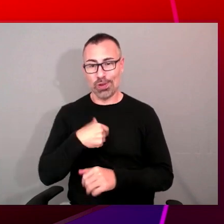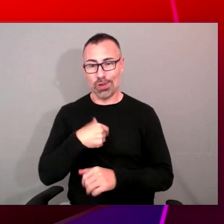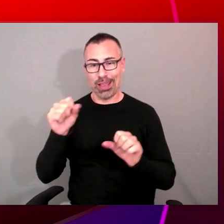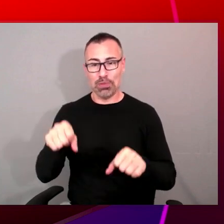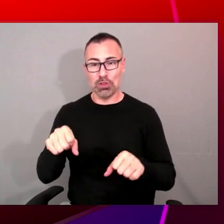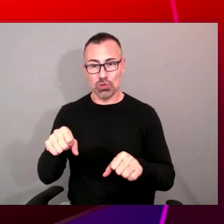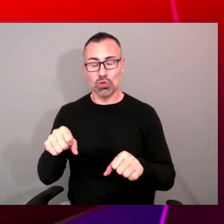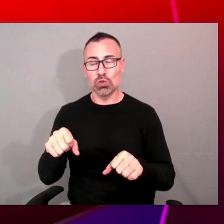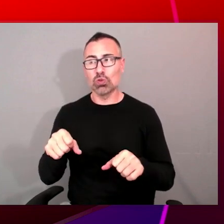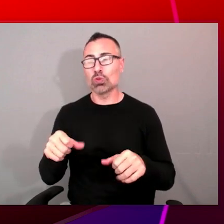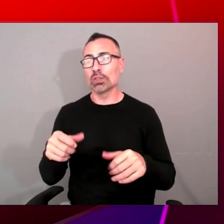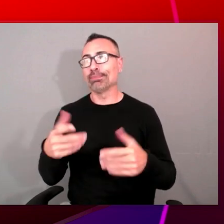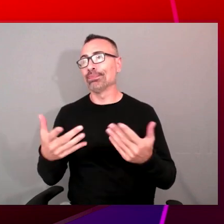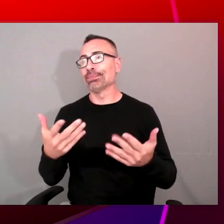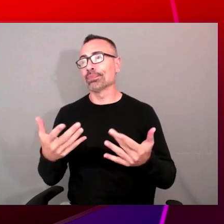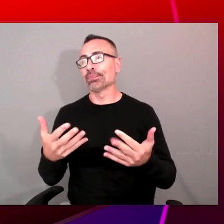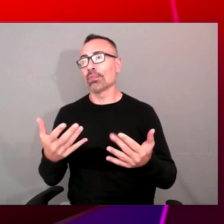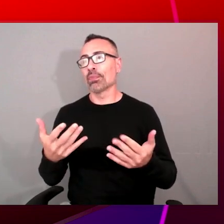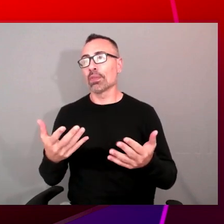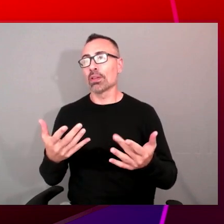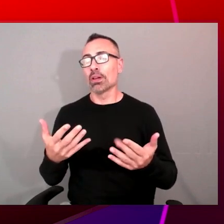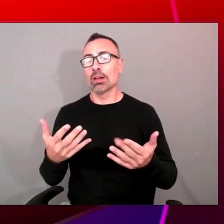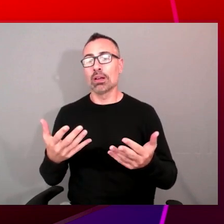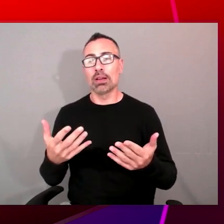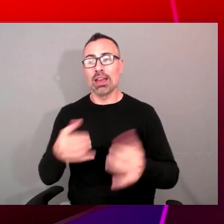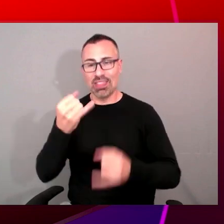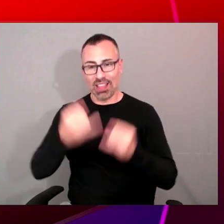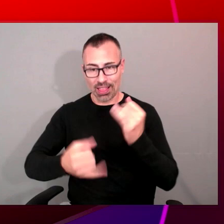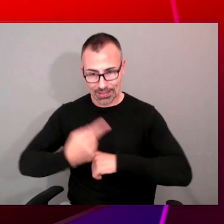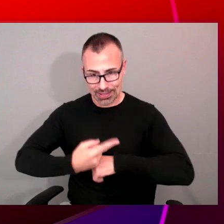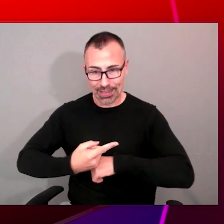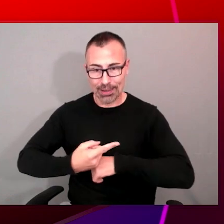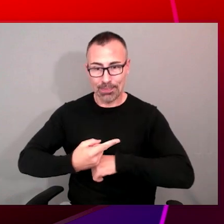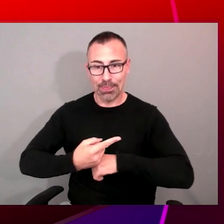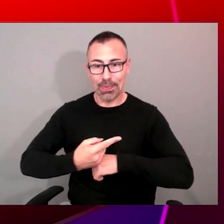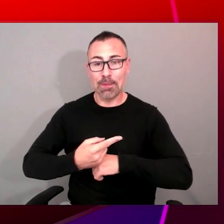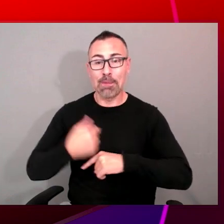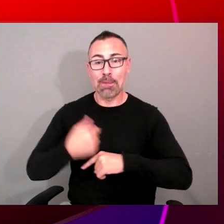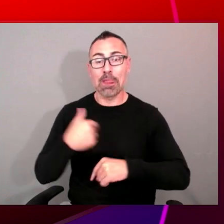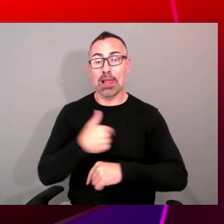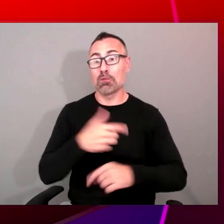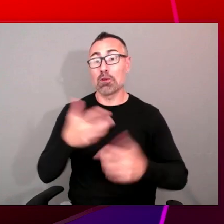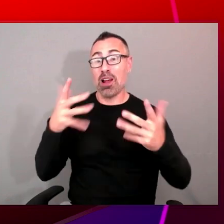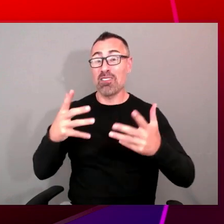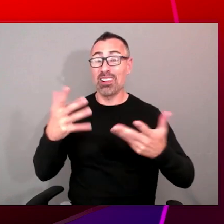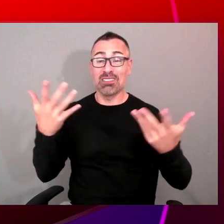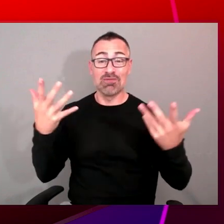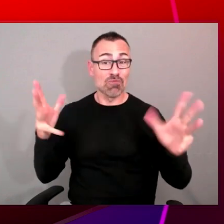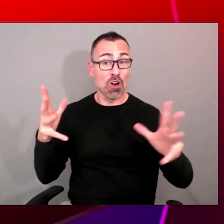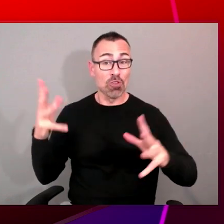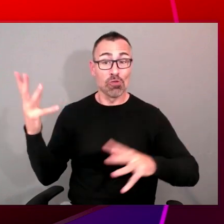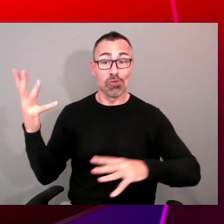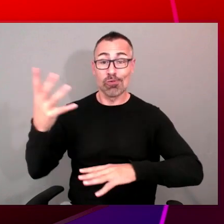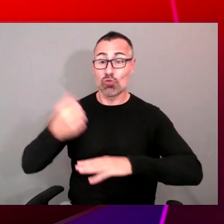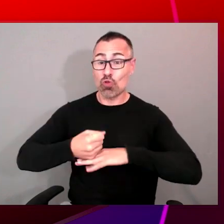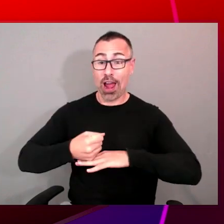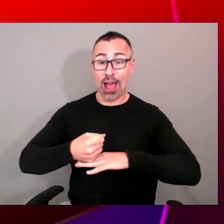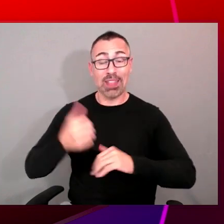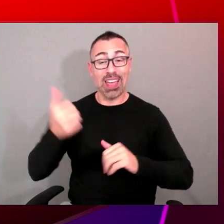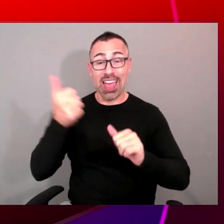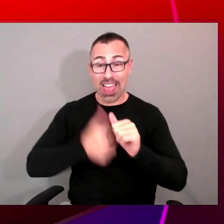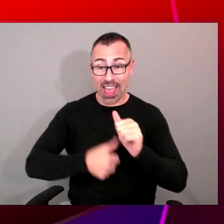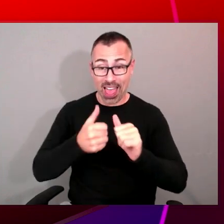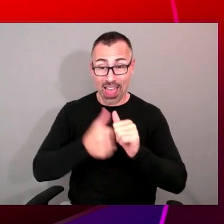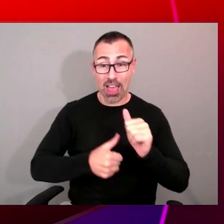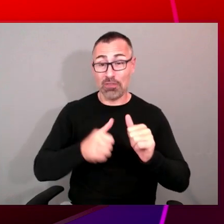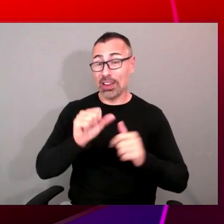to, the last day, we were already wrapped. And every asset, every model, every